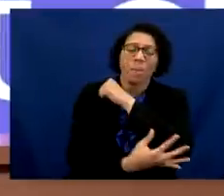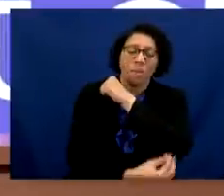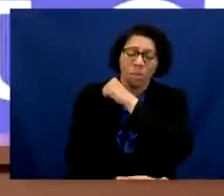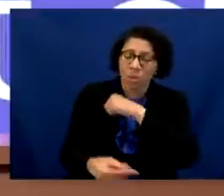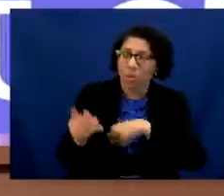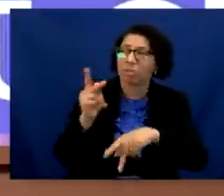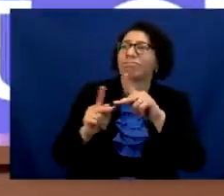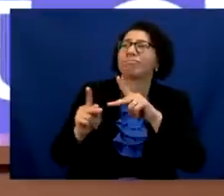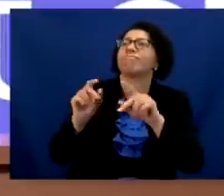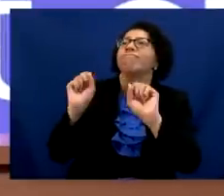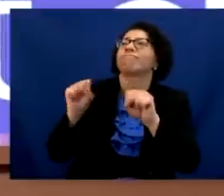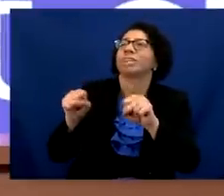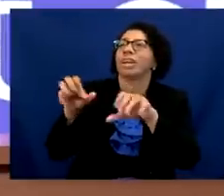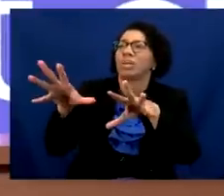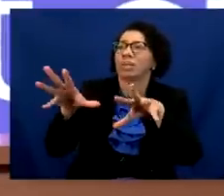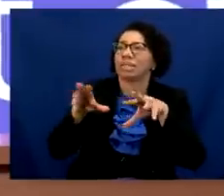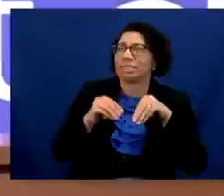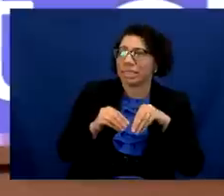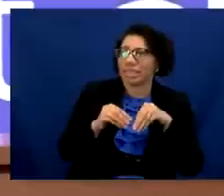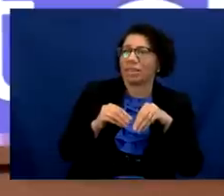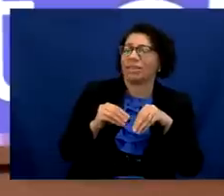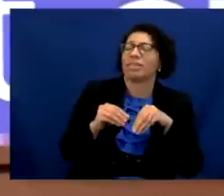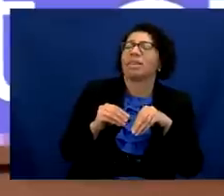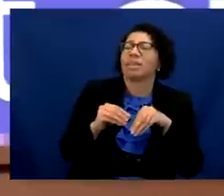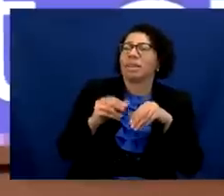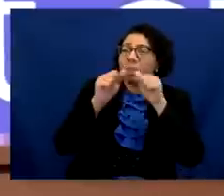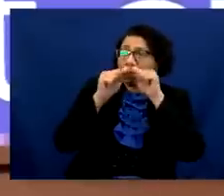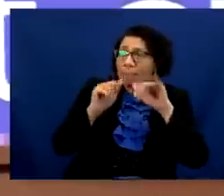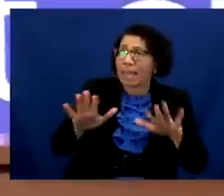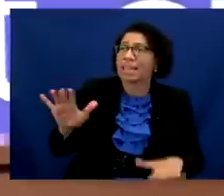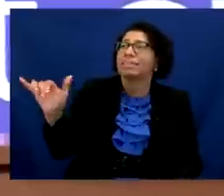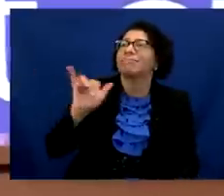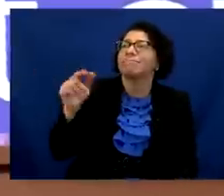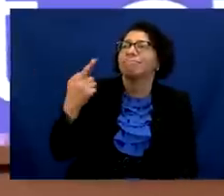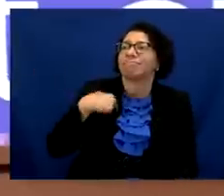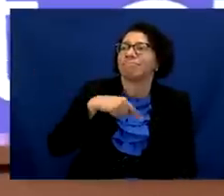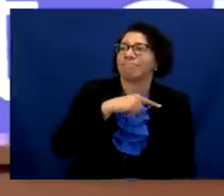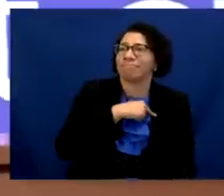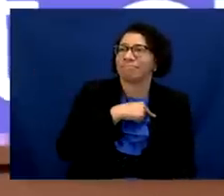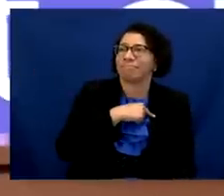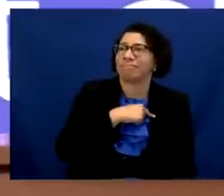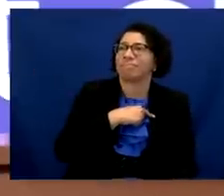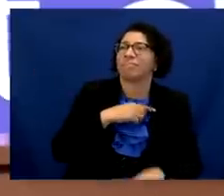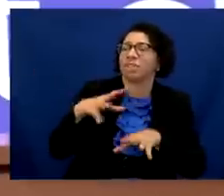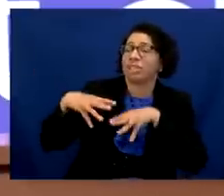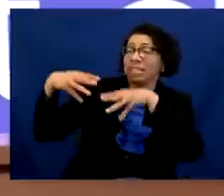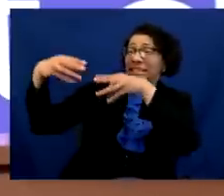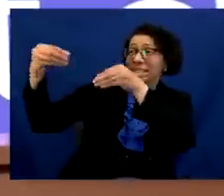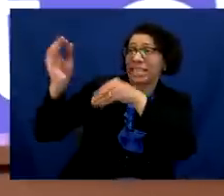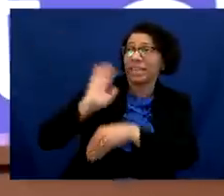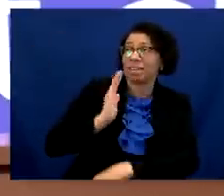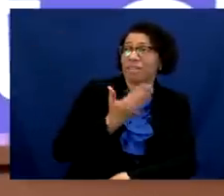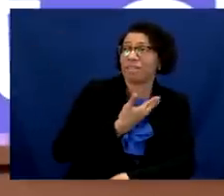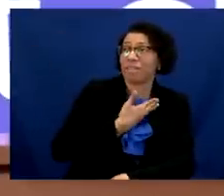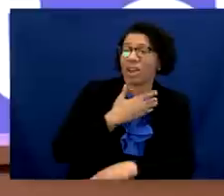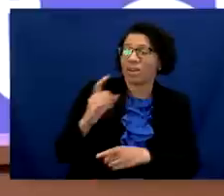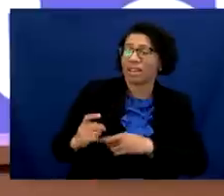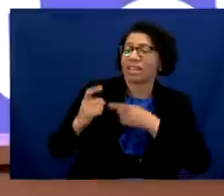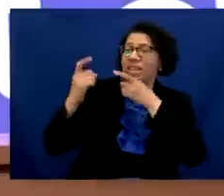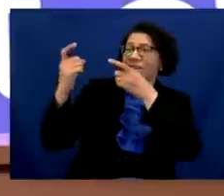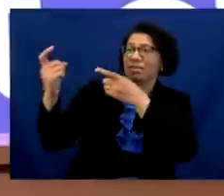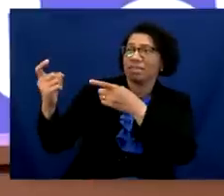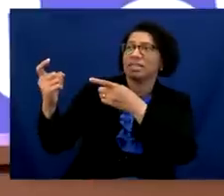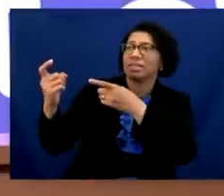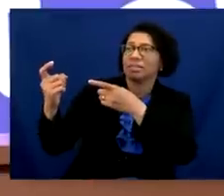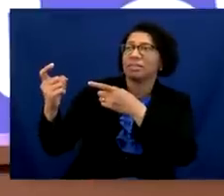behind will be blessed even as we are blessed. Take now our gifts as you have given them to us, and receive them from these hands of ours as